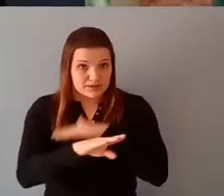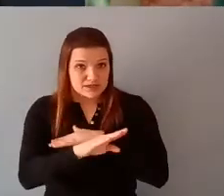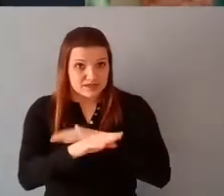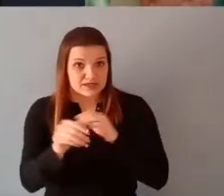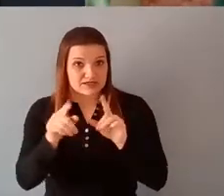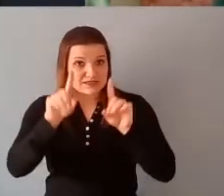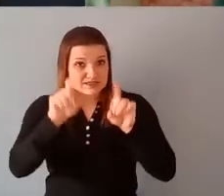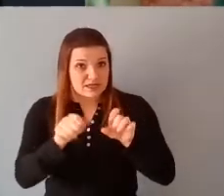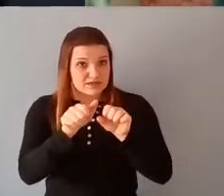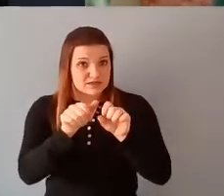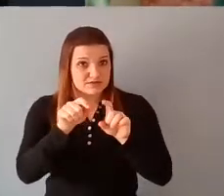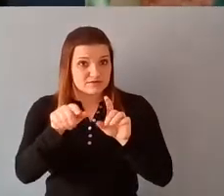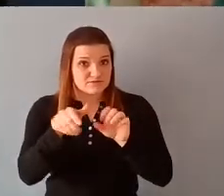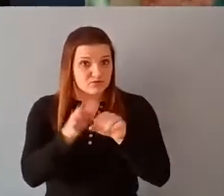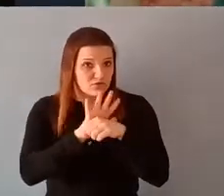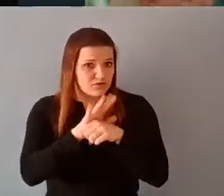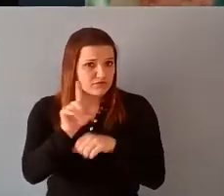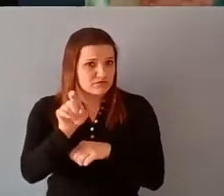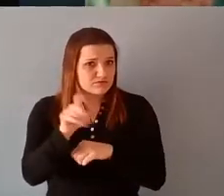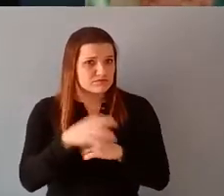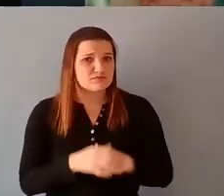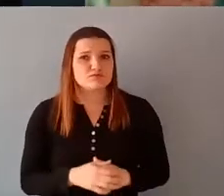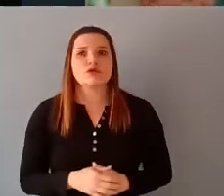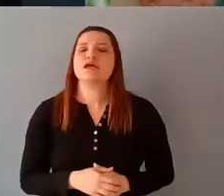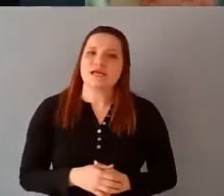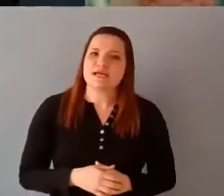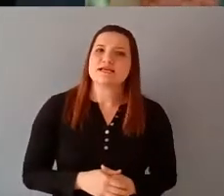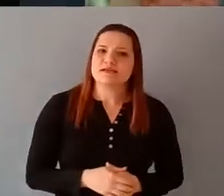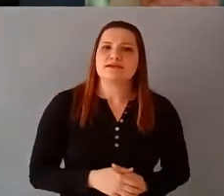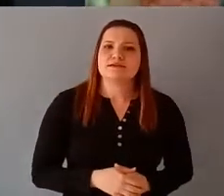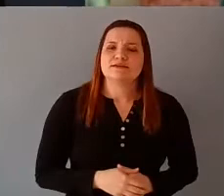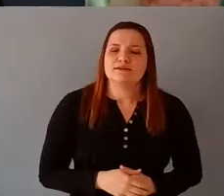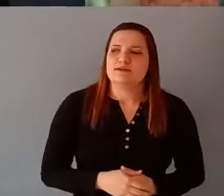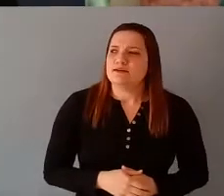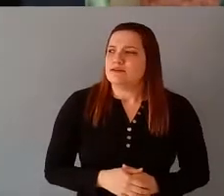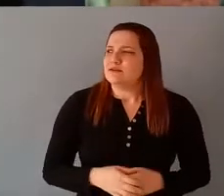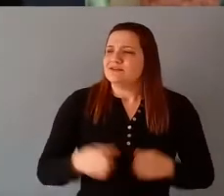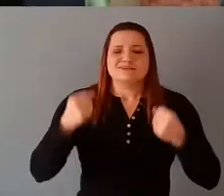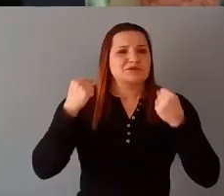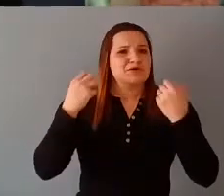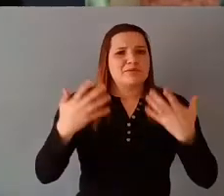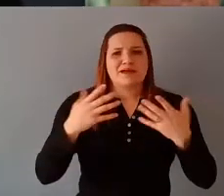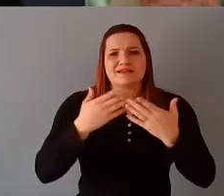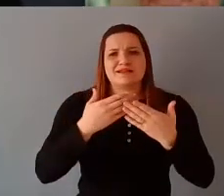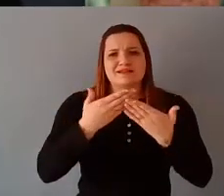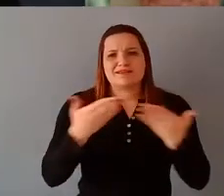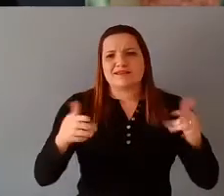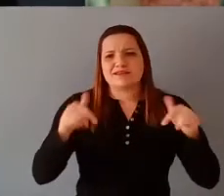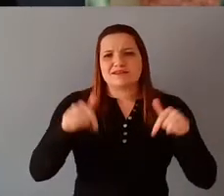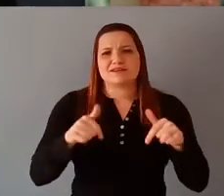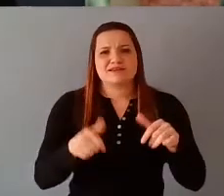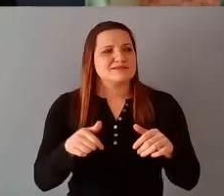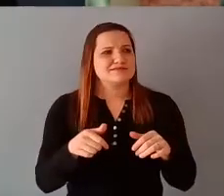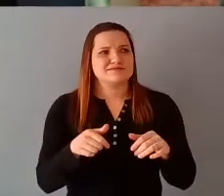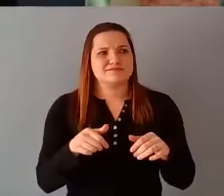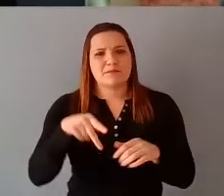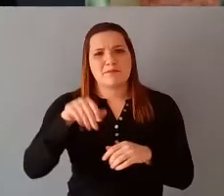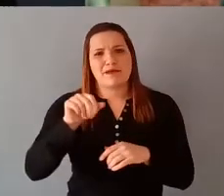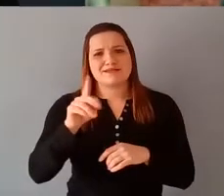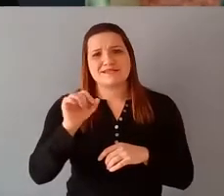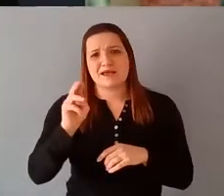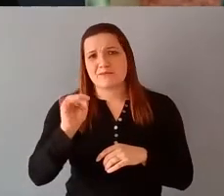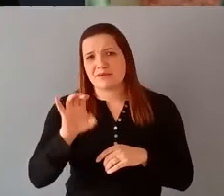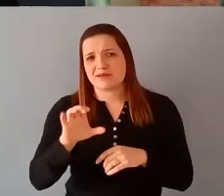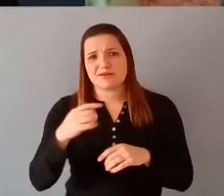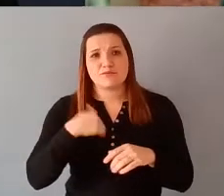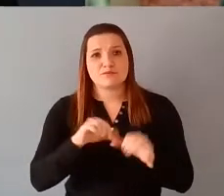Yeah, it's something that, like so many aspects of this pandemic, that we're